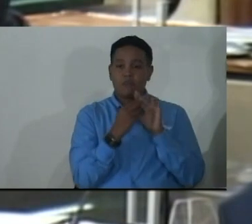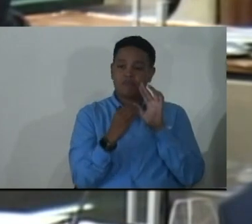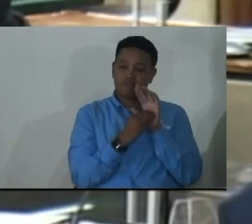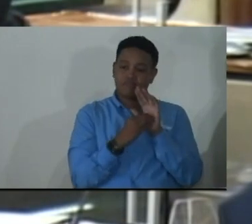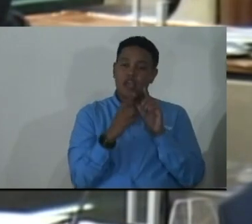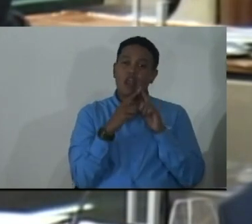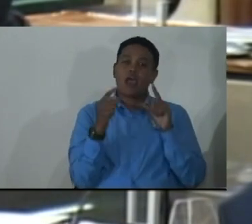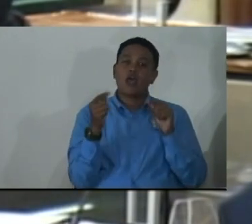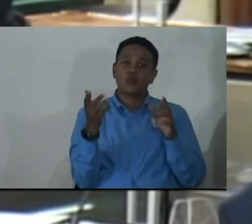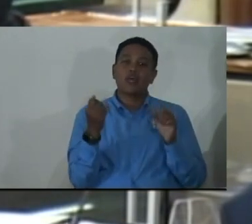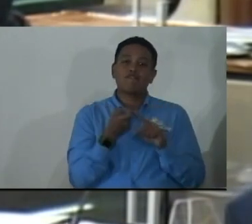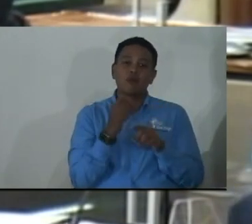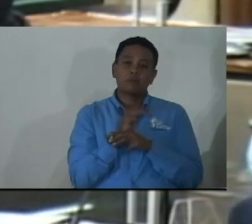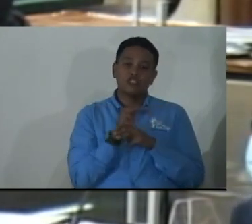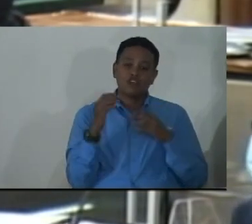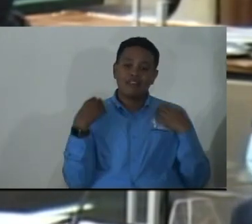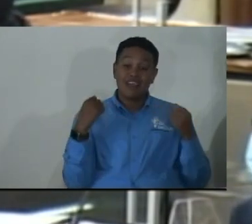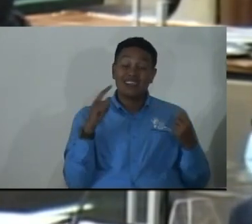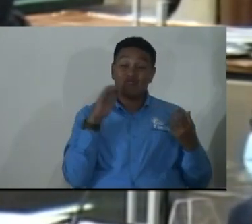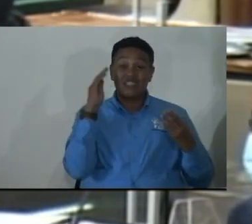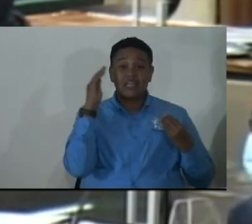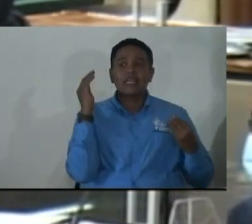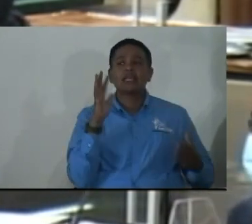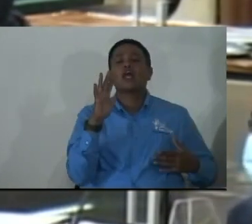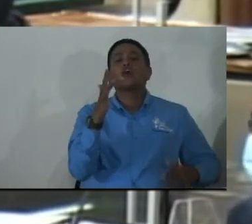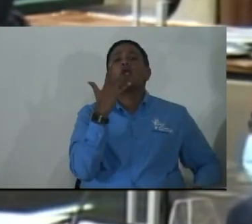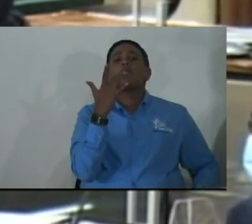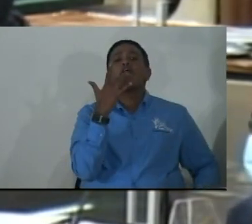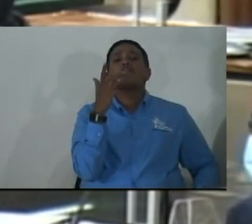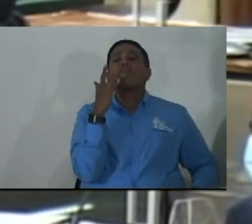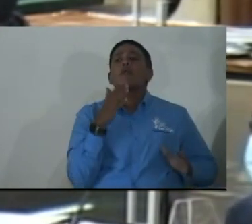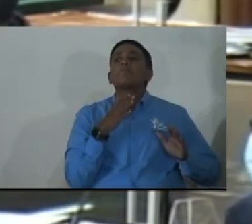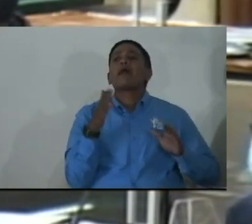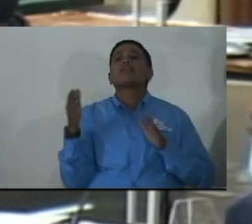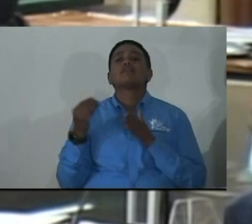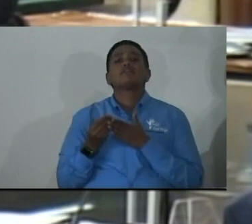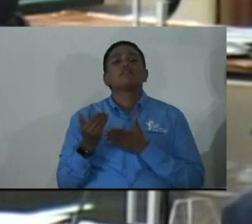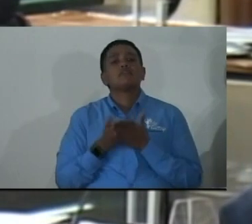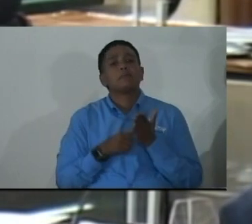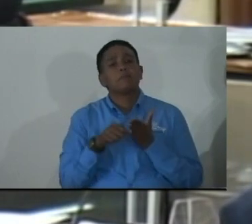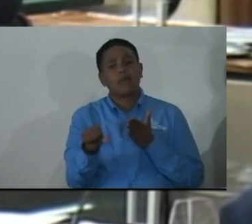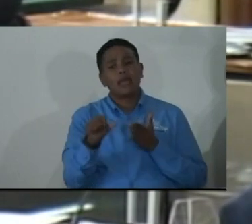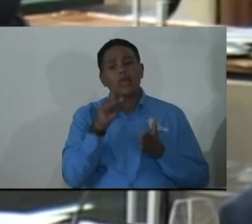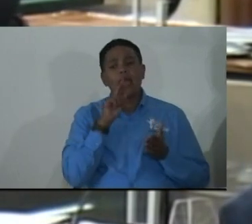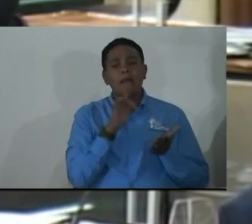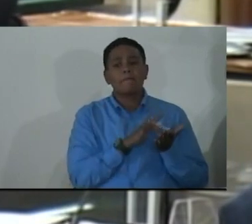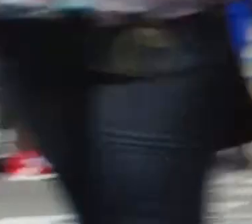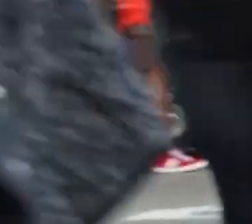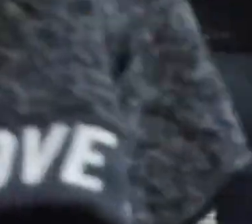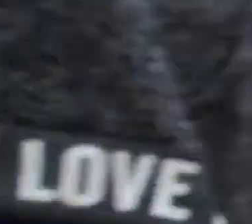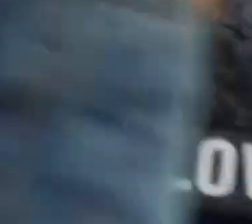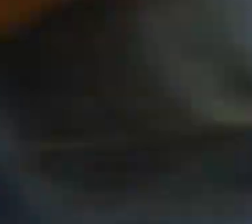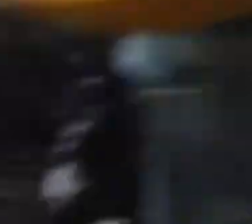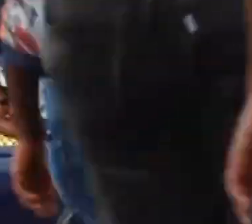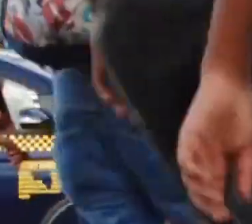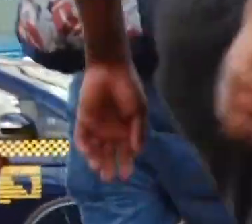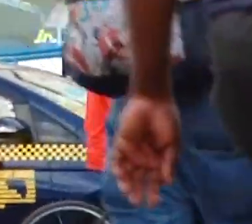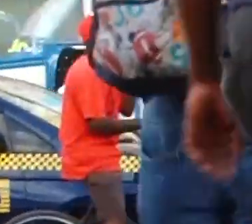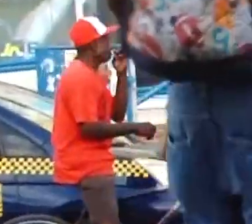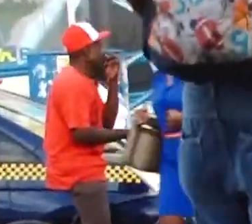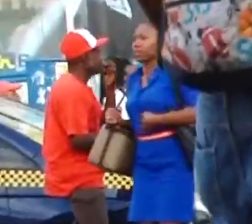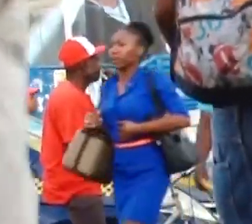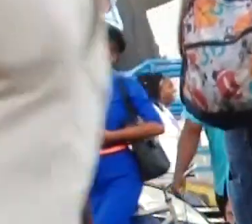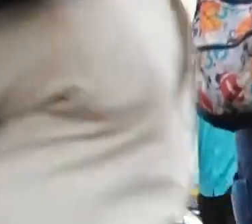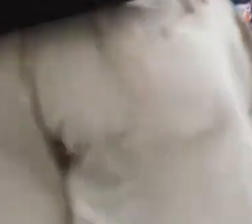of Health. And then to indicate your preferred method of payment, a commercial bank and a remittance. He clarified